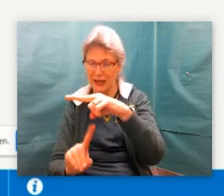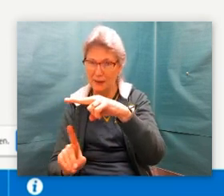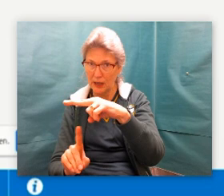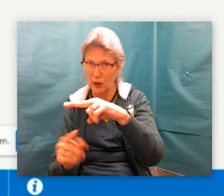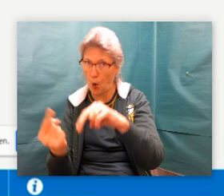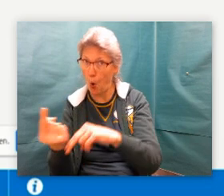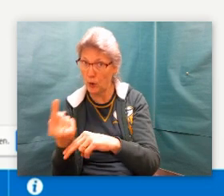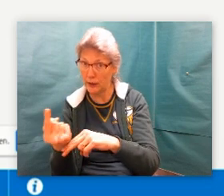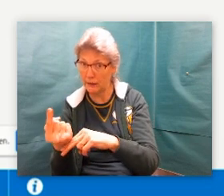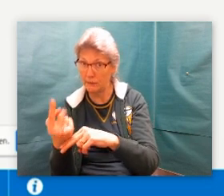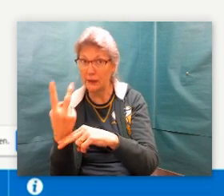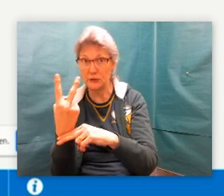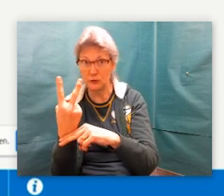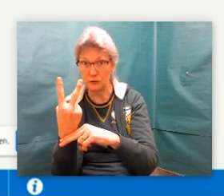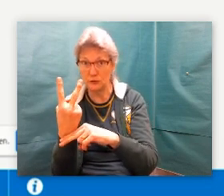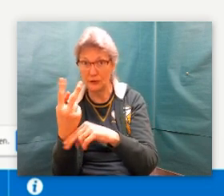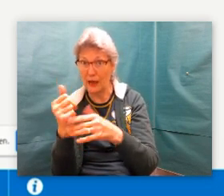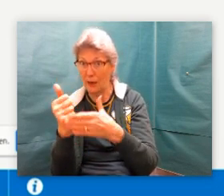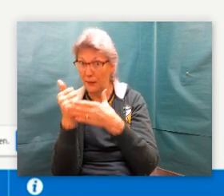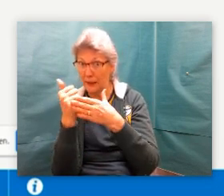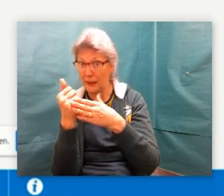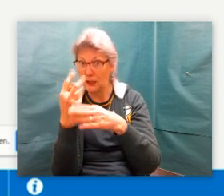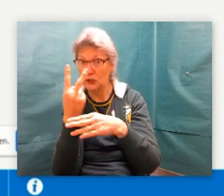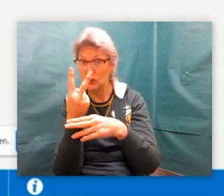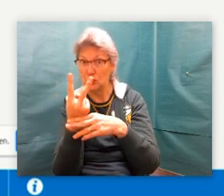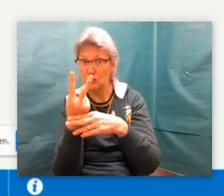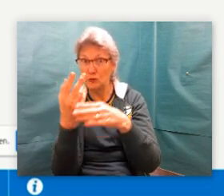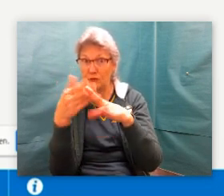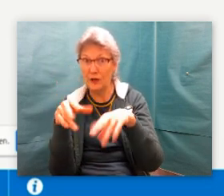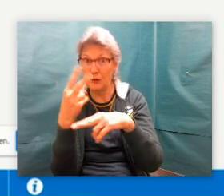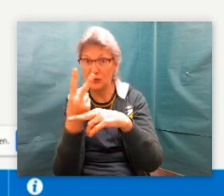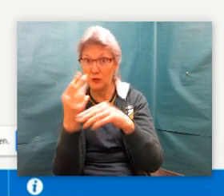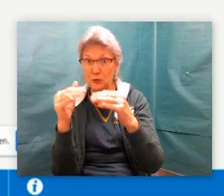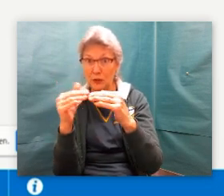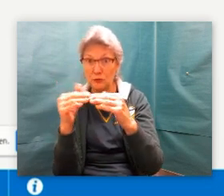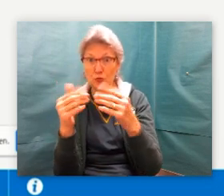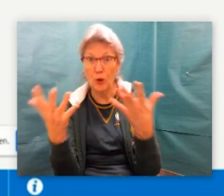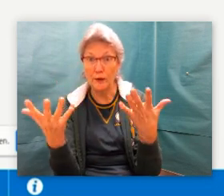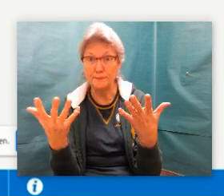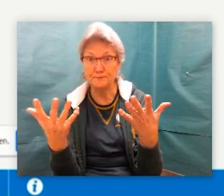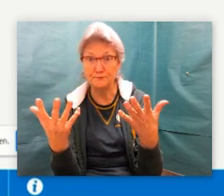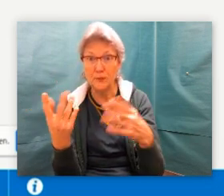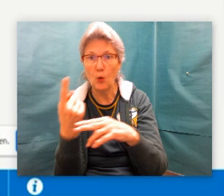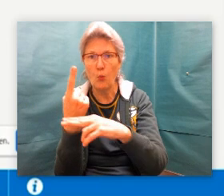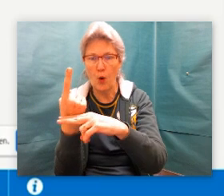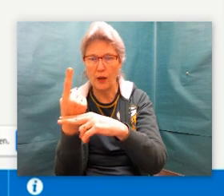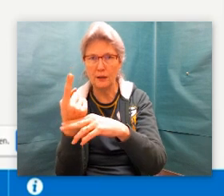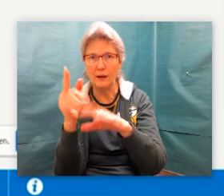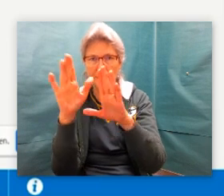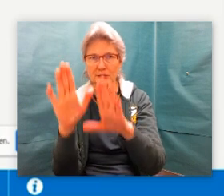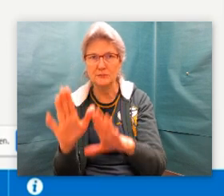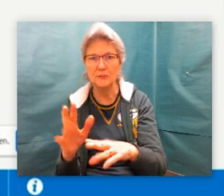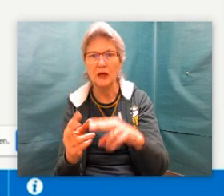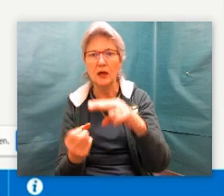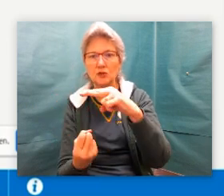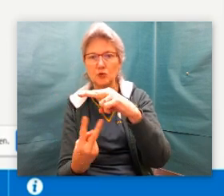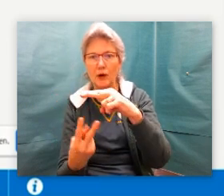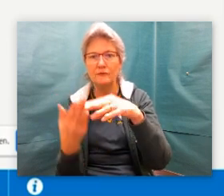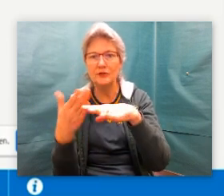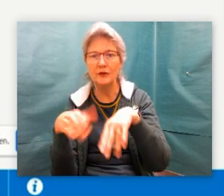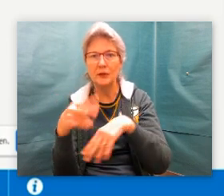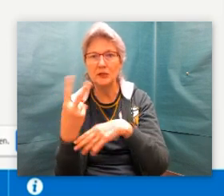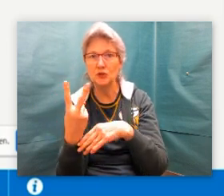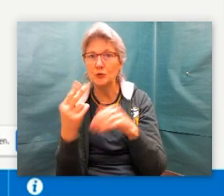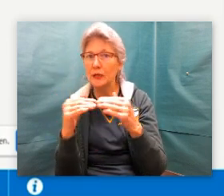denominator by 2. Help me out, 2 divided by 2 is 1, awesome.